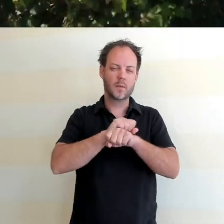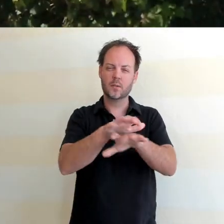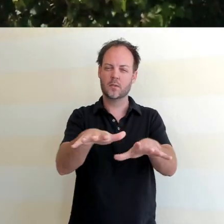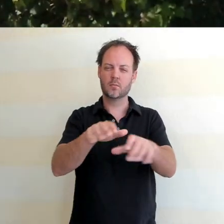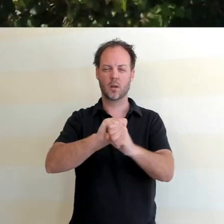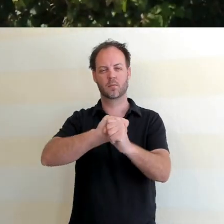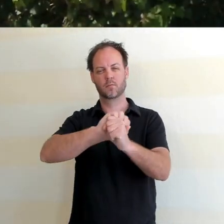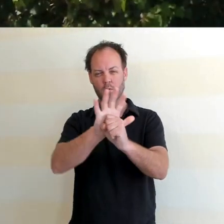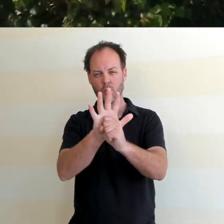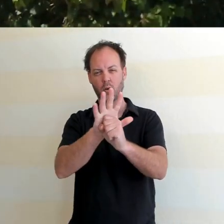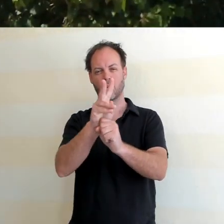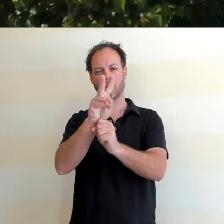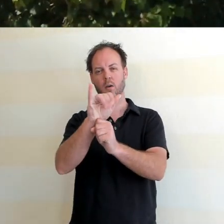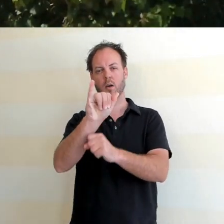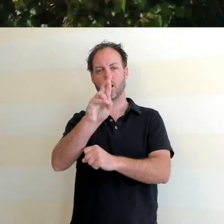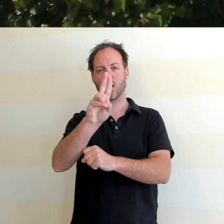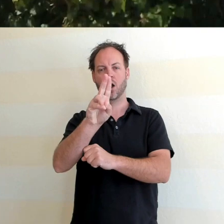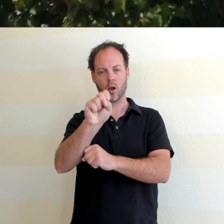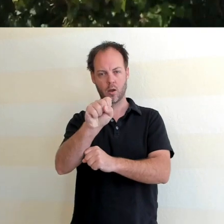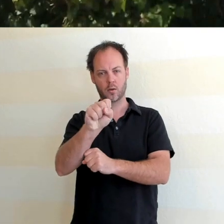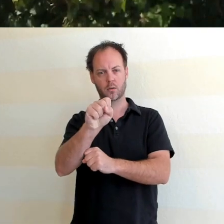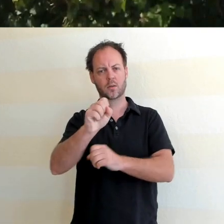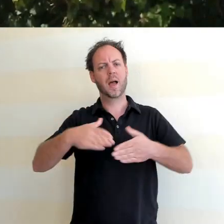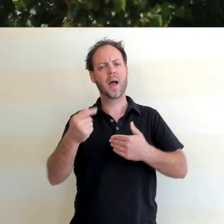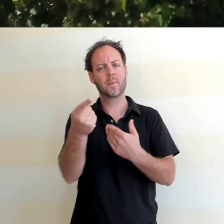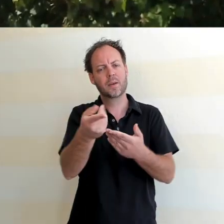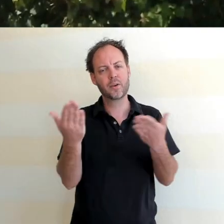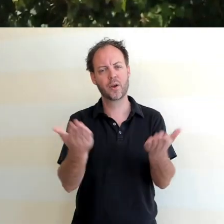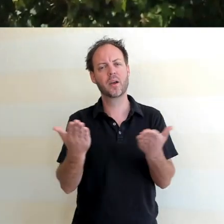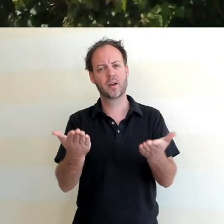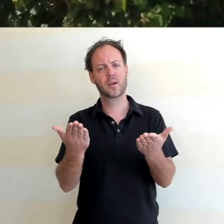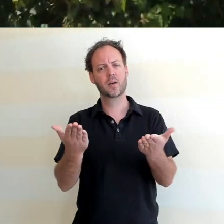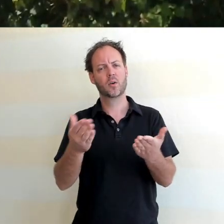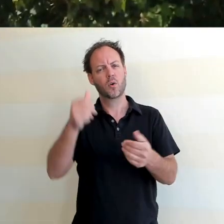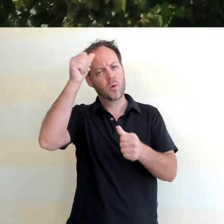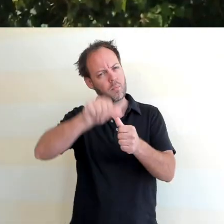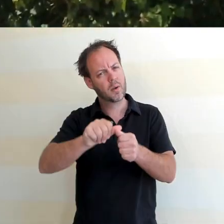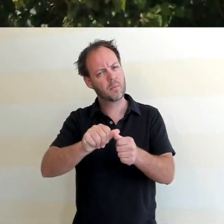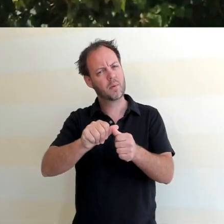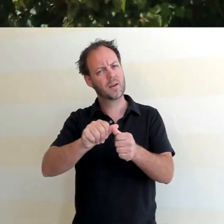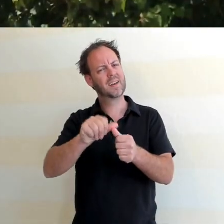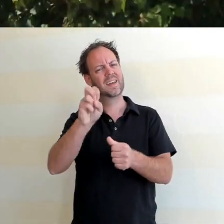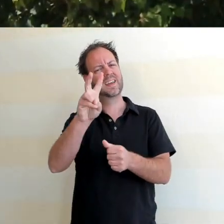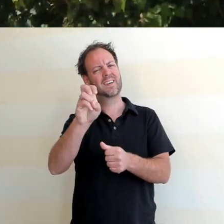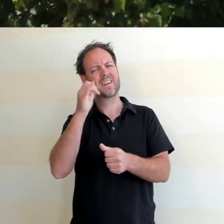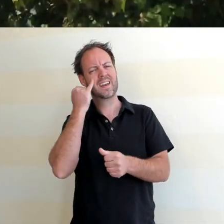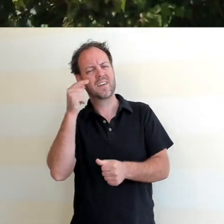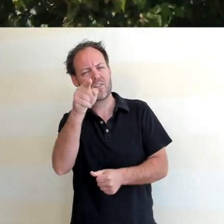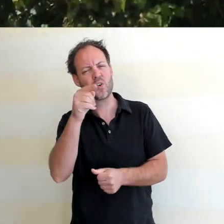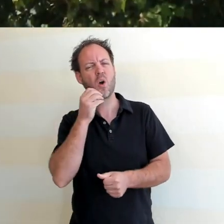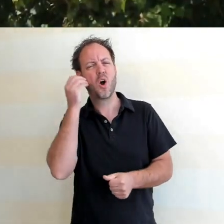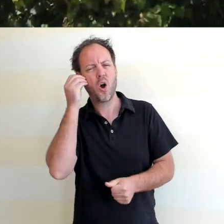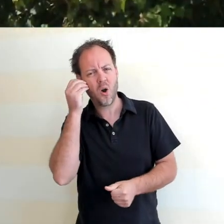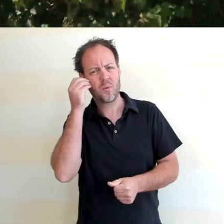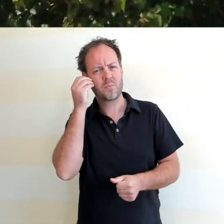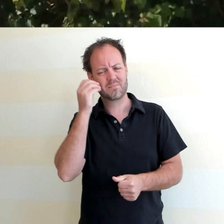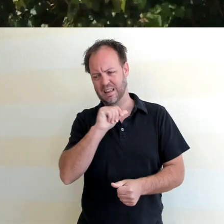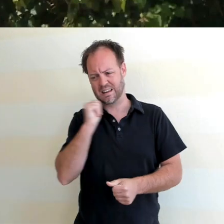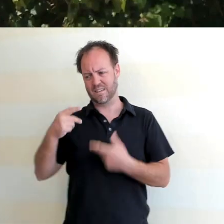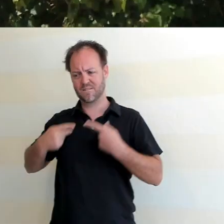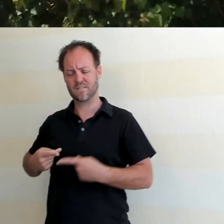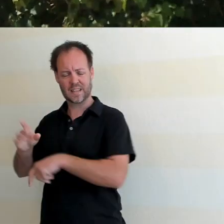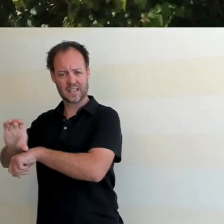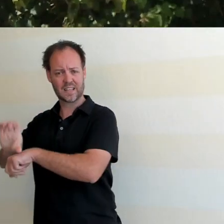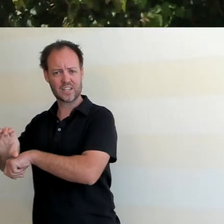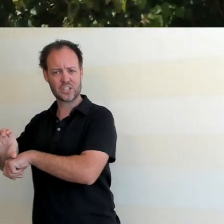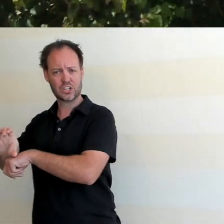of this coronavirus. We're glad you're with us. We remember that even if we're at home and not here physically at the church, that this